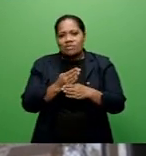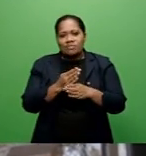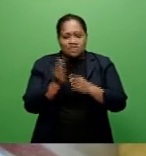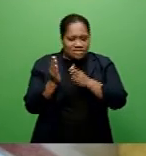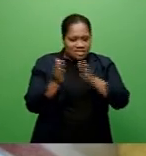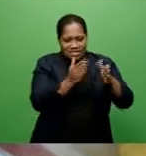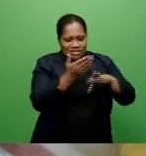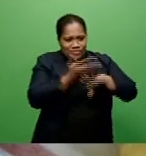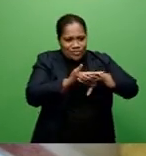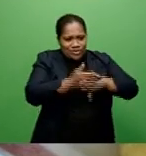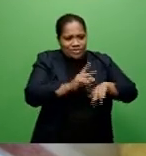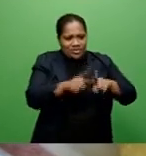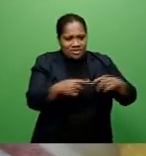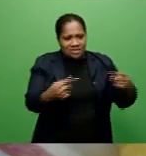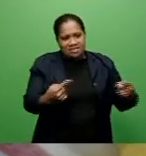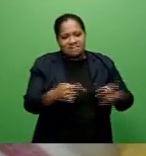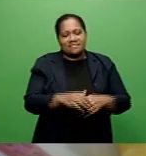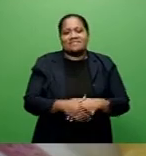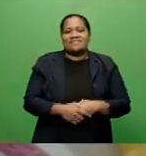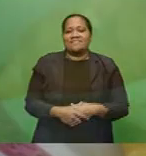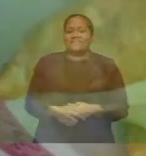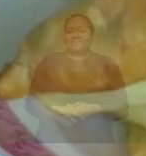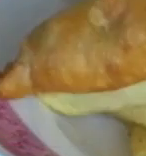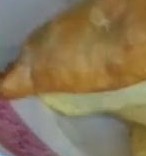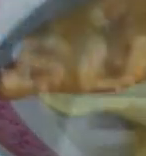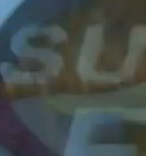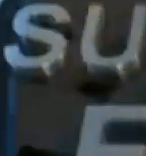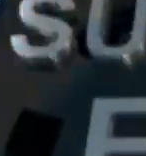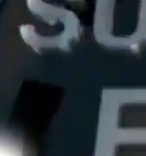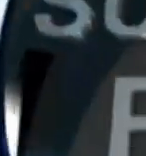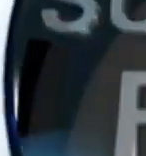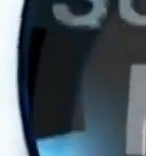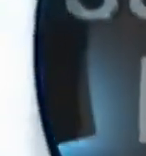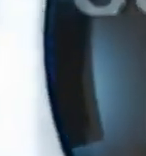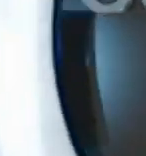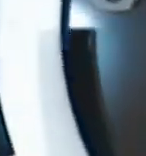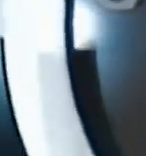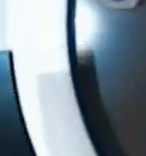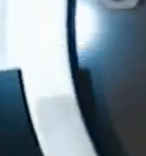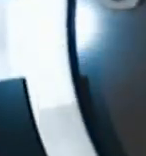things. Felipe Naikaso, FBC News.